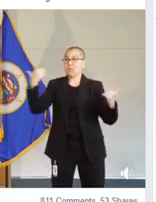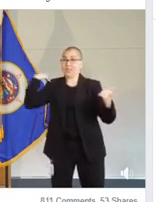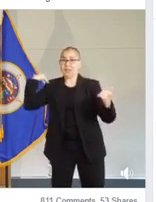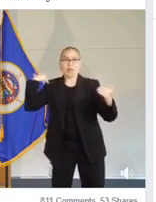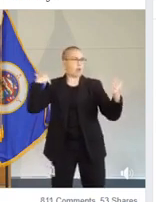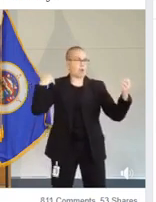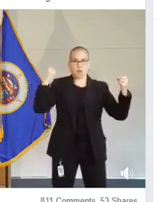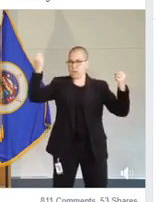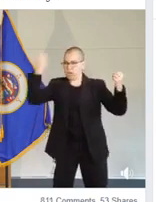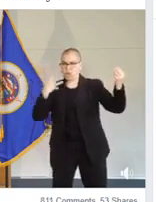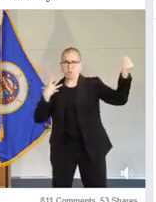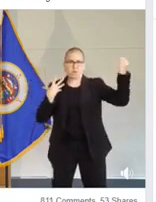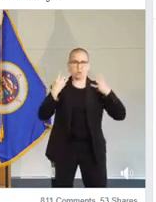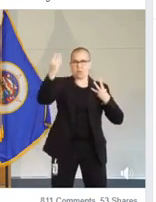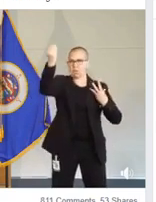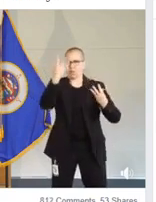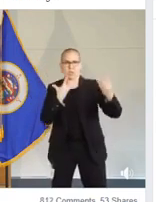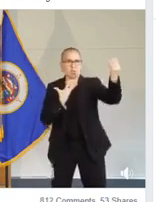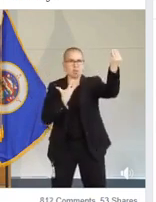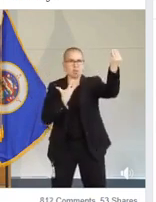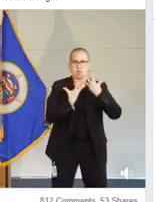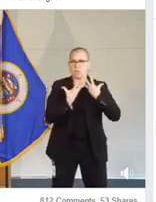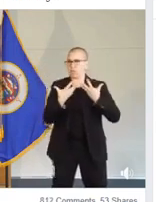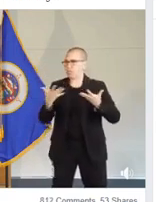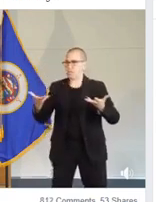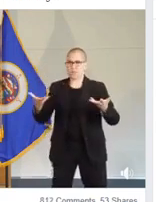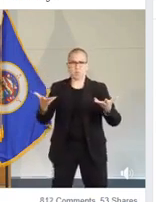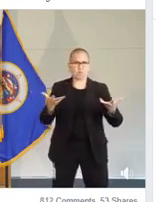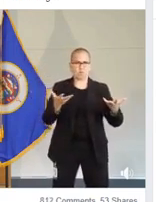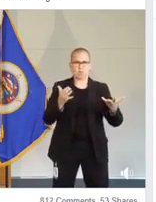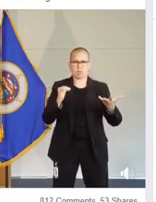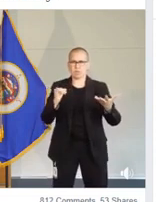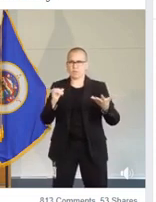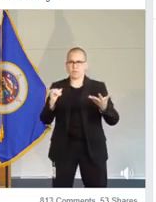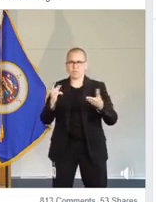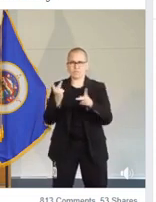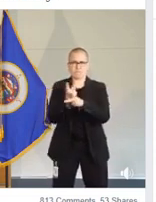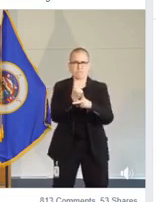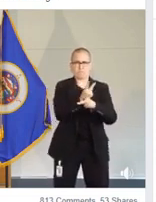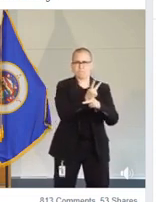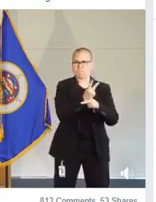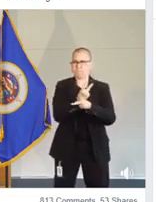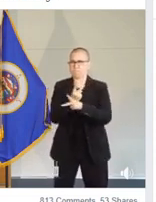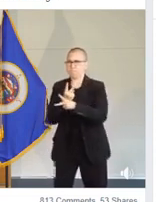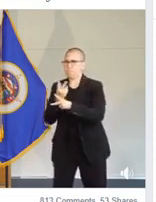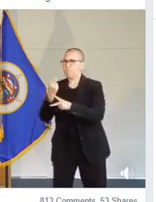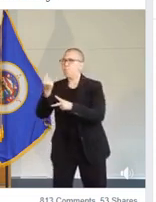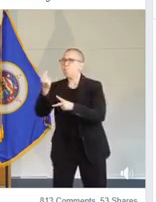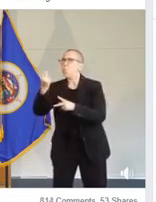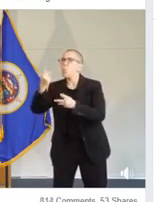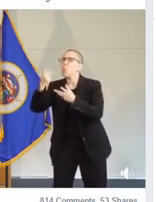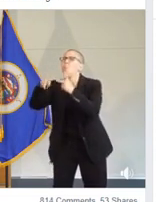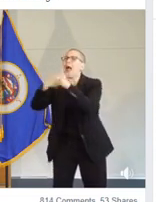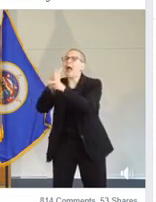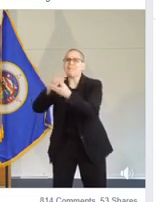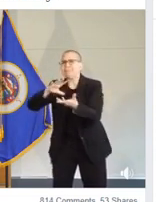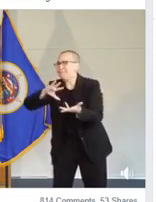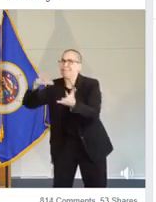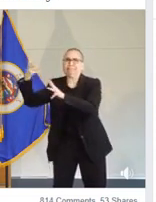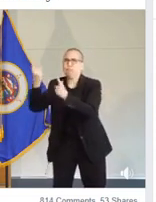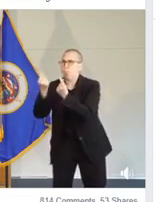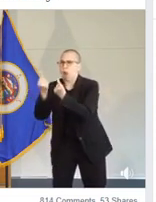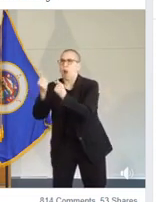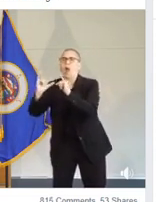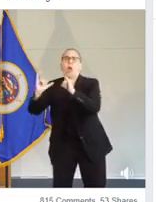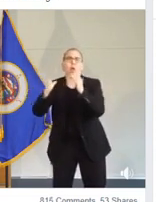lags, what we do is we begin preparing for an unknown mission. But in this case, we sort of knew what we might